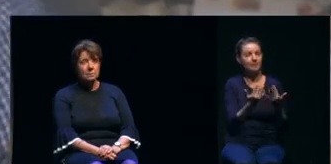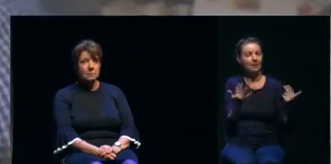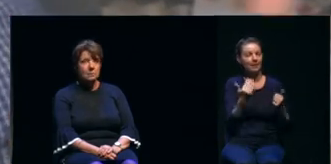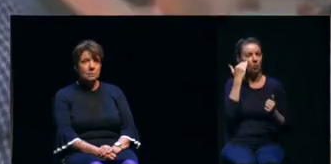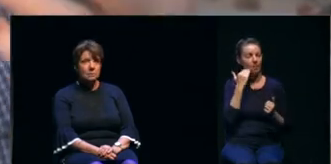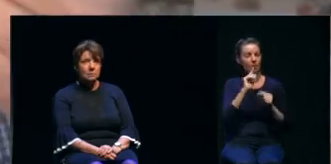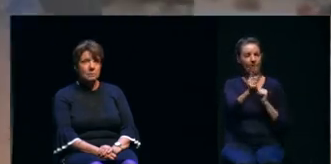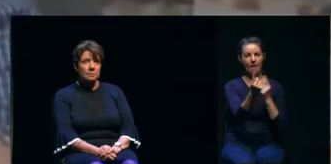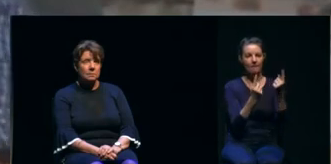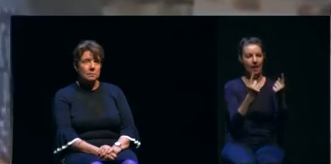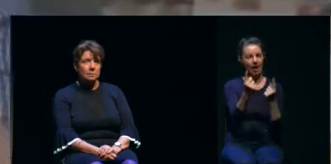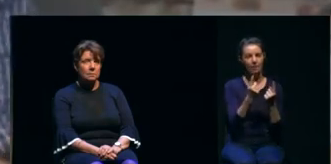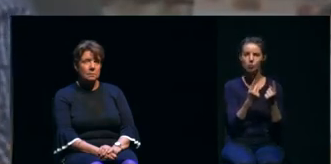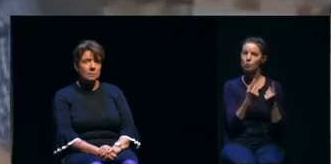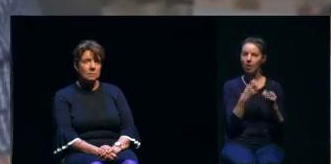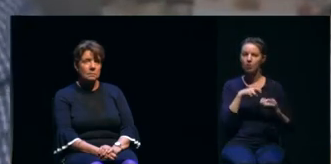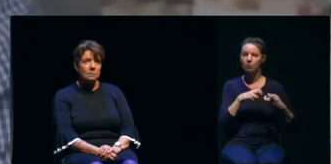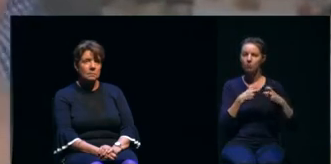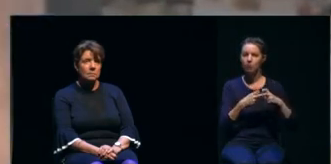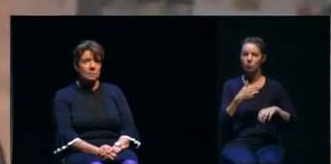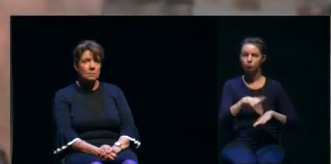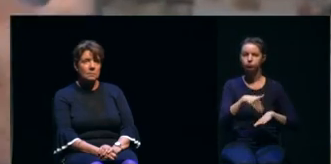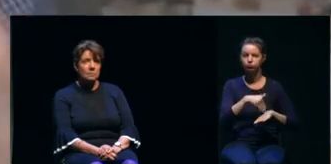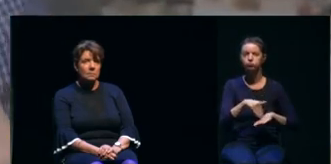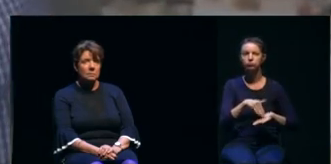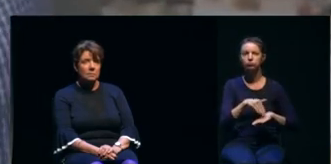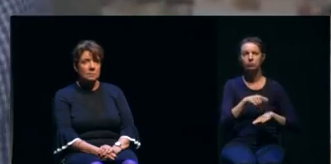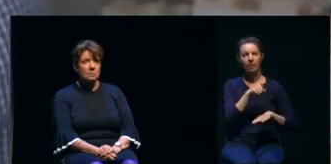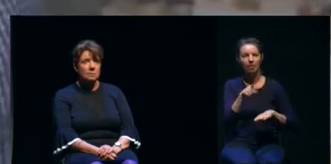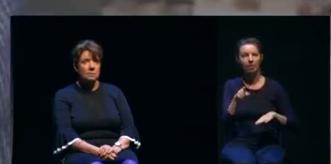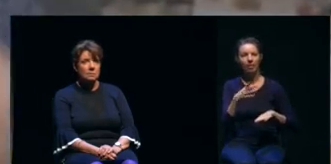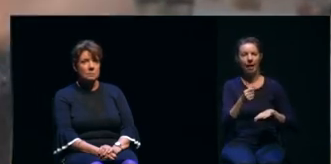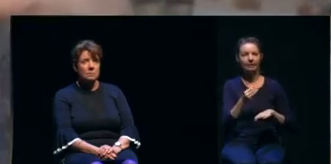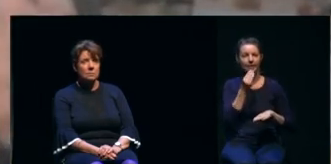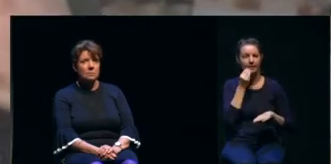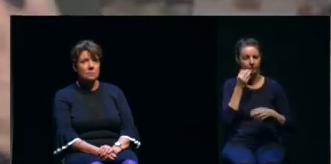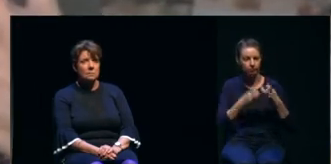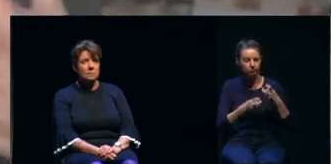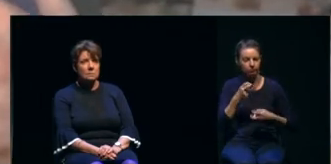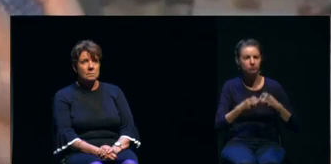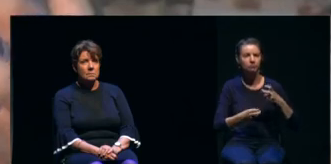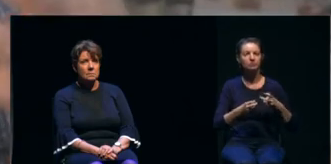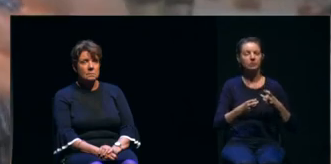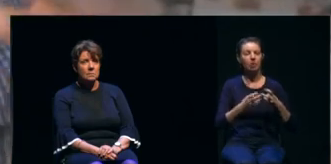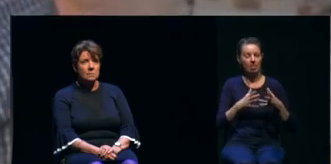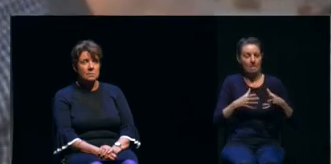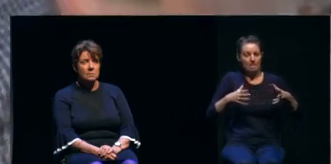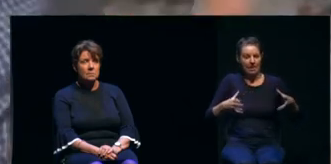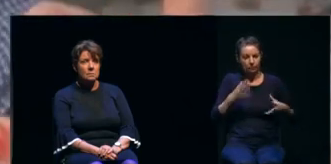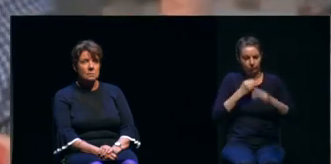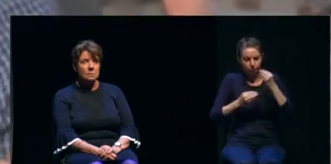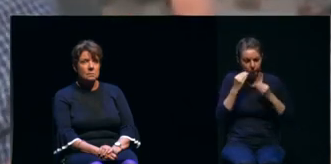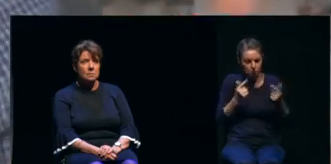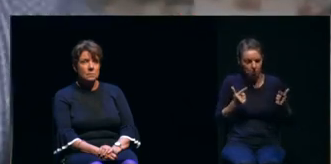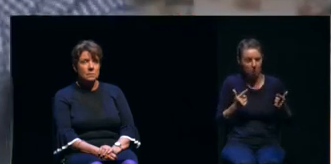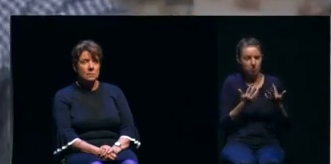We would get, you know, women, the girls who were scarred, girls with eating disorders, girls who were big from overeating, and so